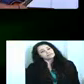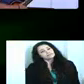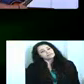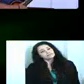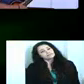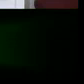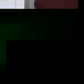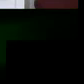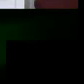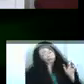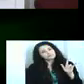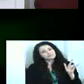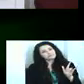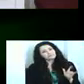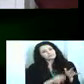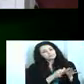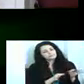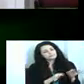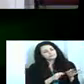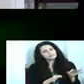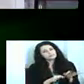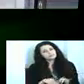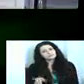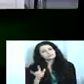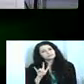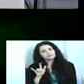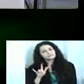Je t'aime, te amo,